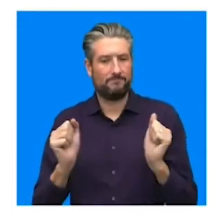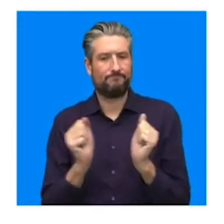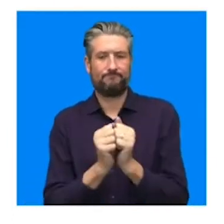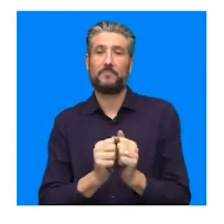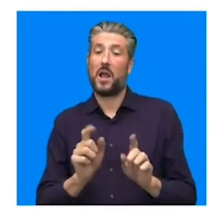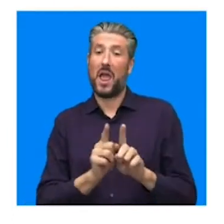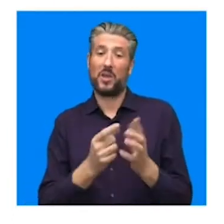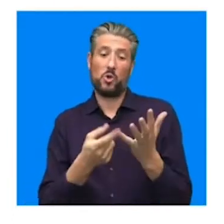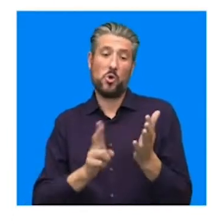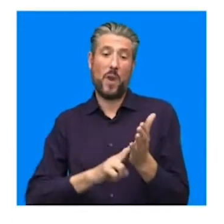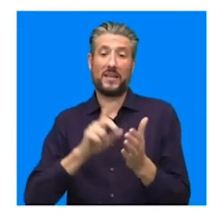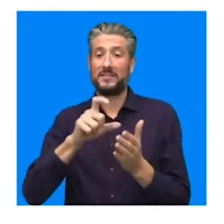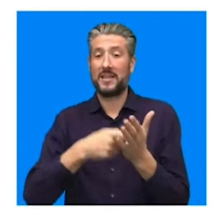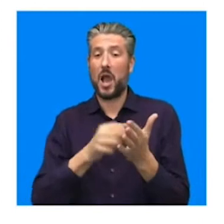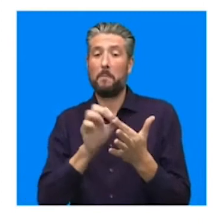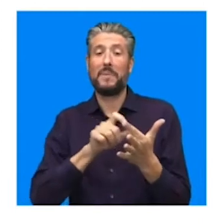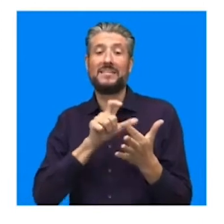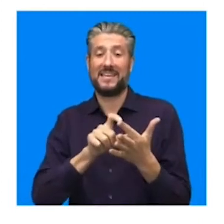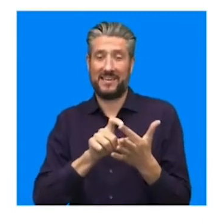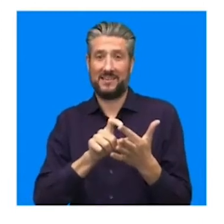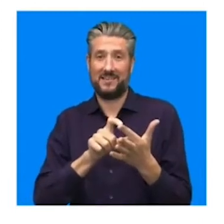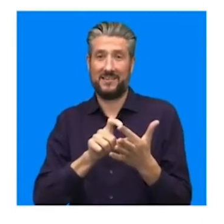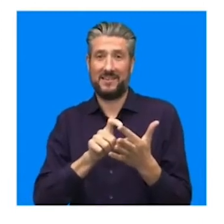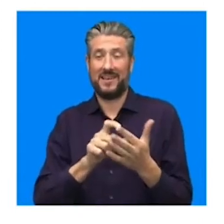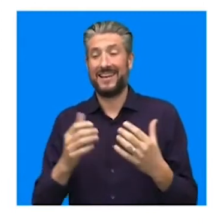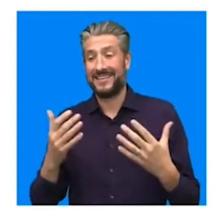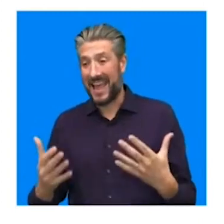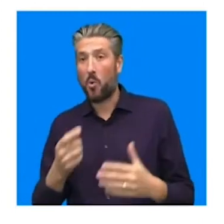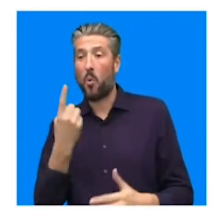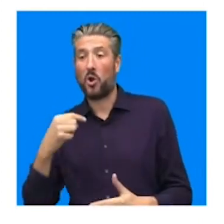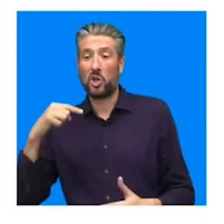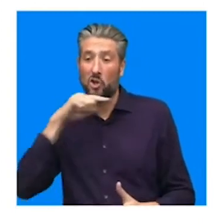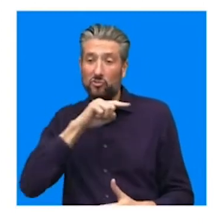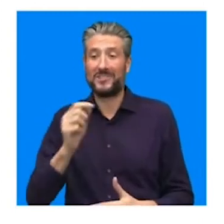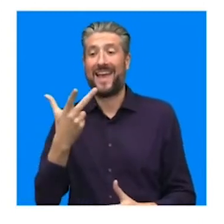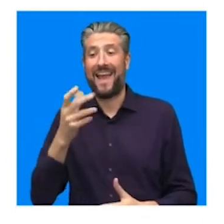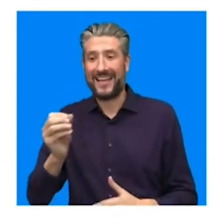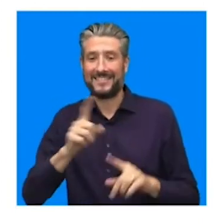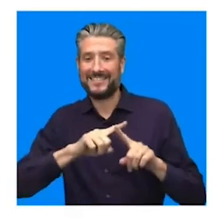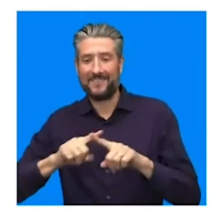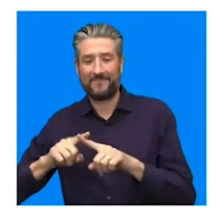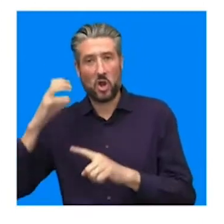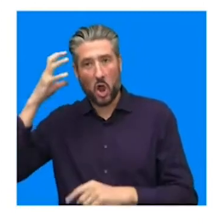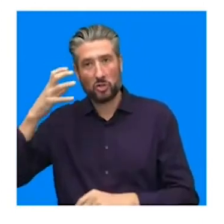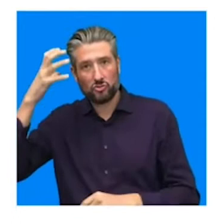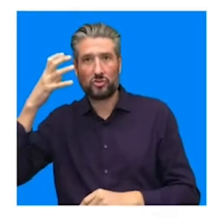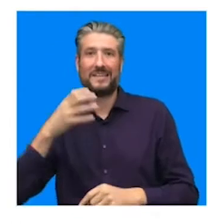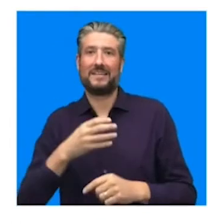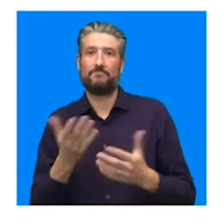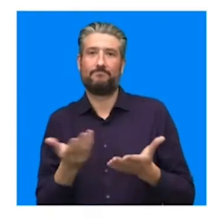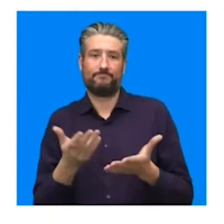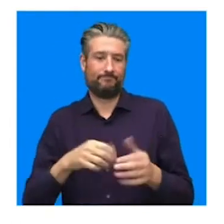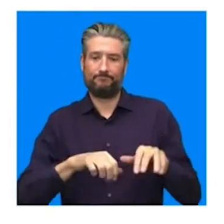with Disabilities adopted by over 180 countries. should guide these conversations around